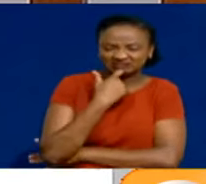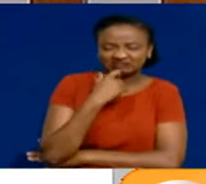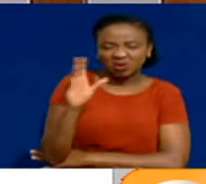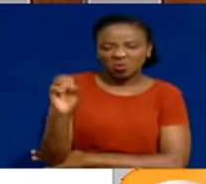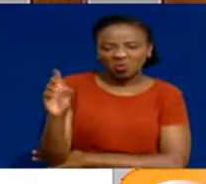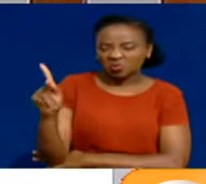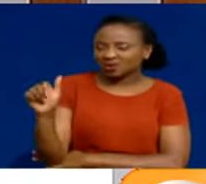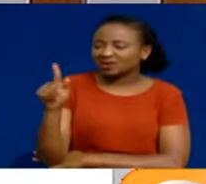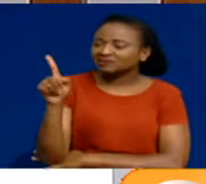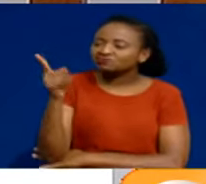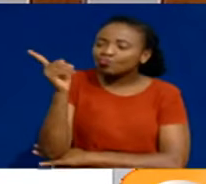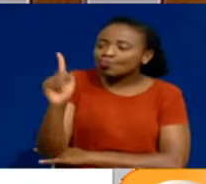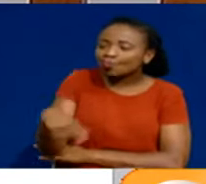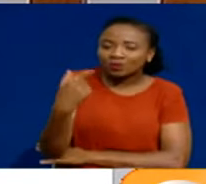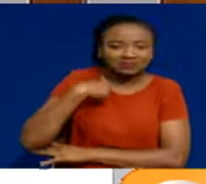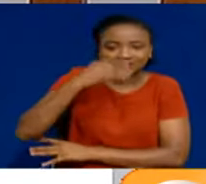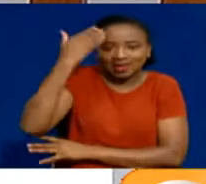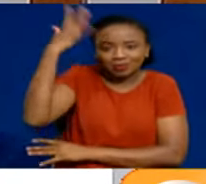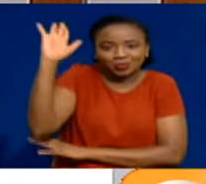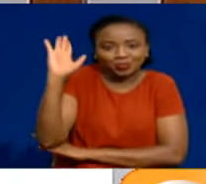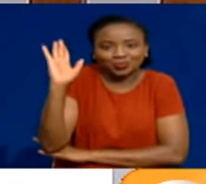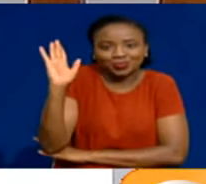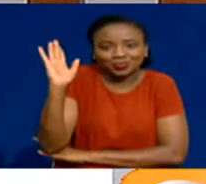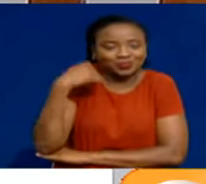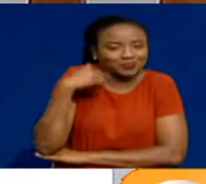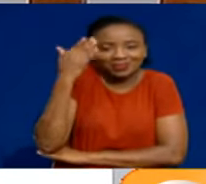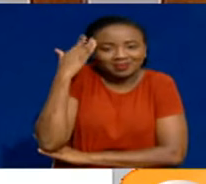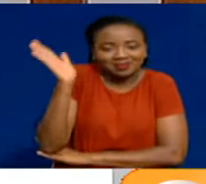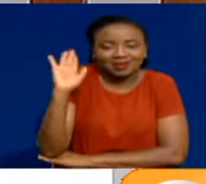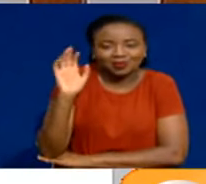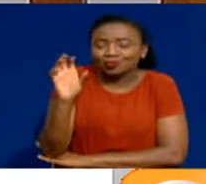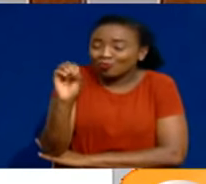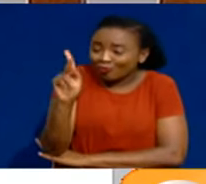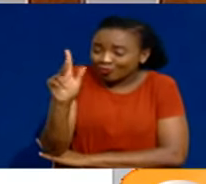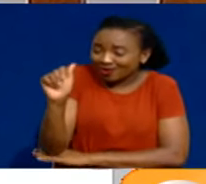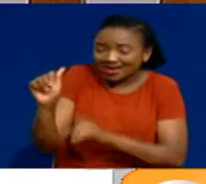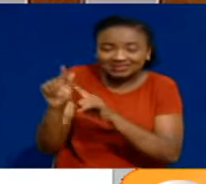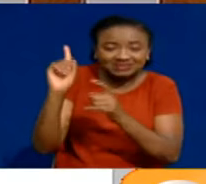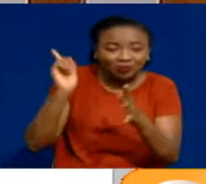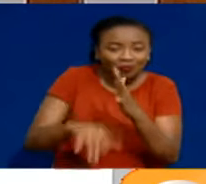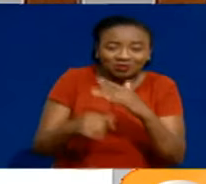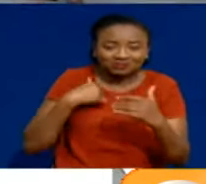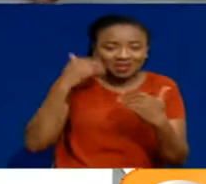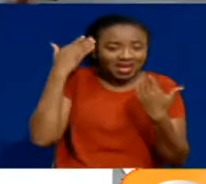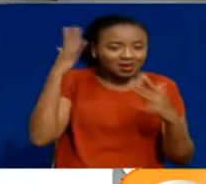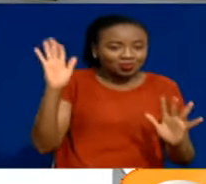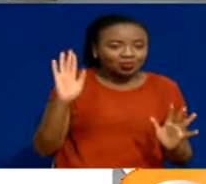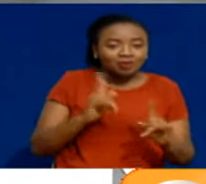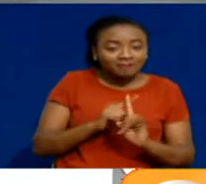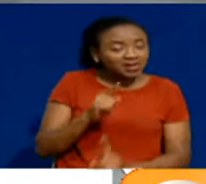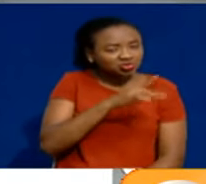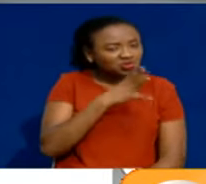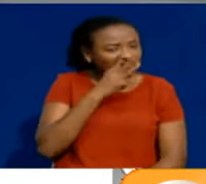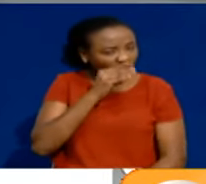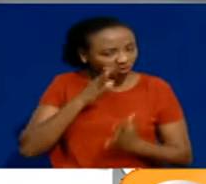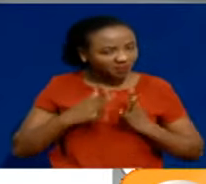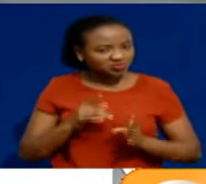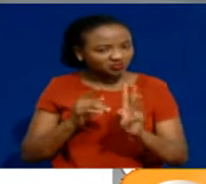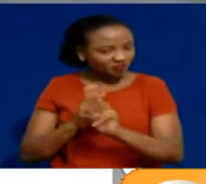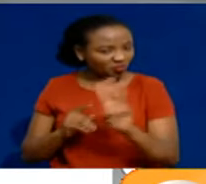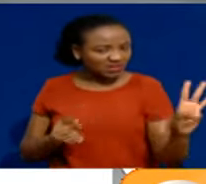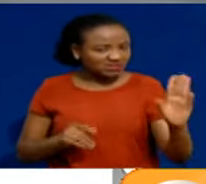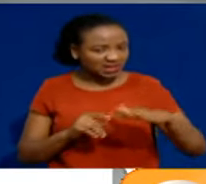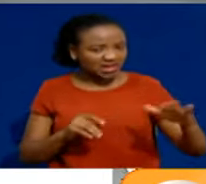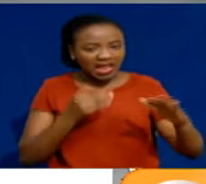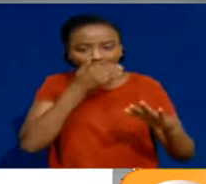you. For real, I can't tell you. And yet you're supposed to be a spokesman for Western.